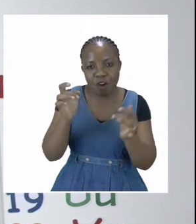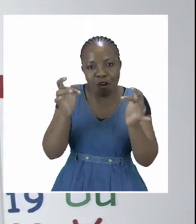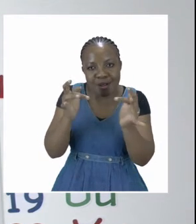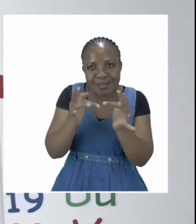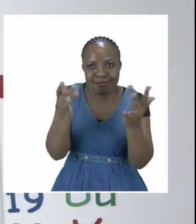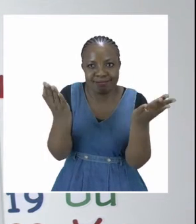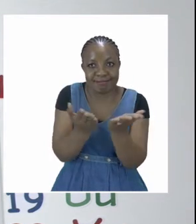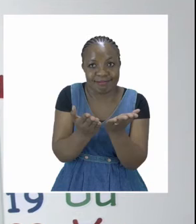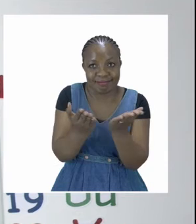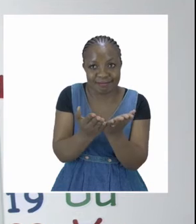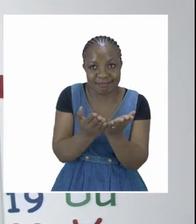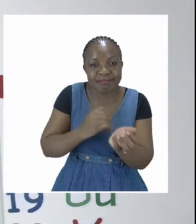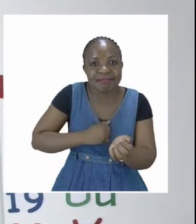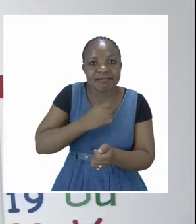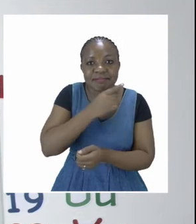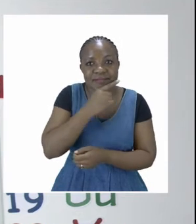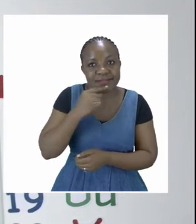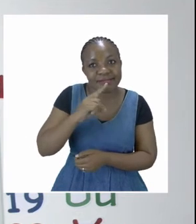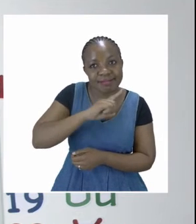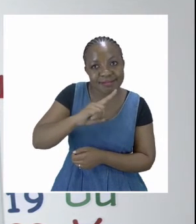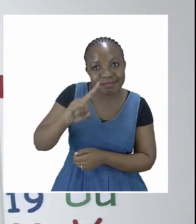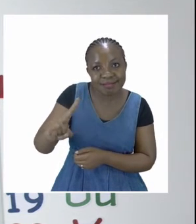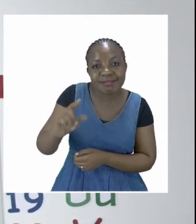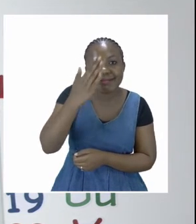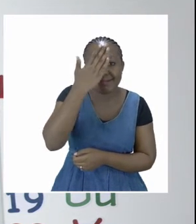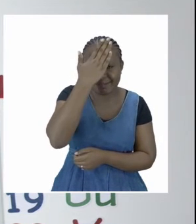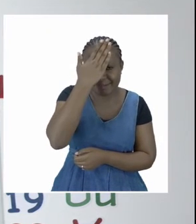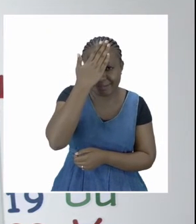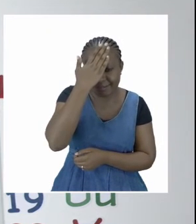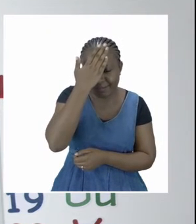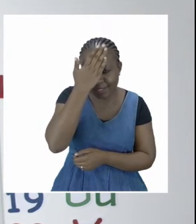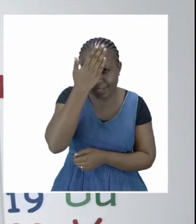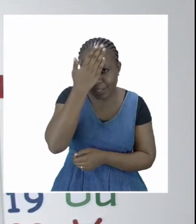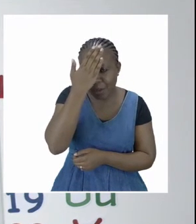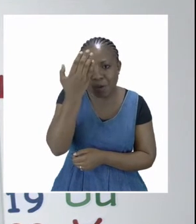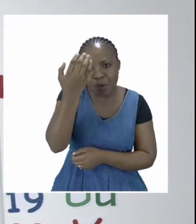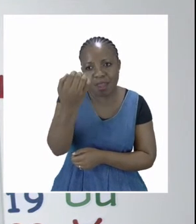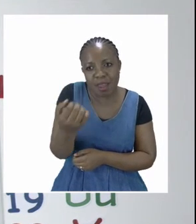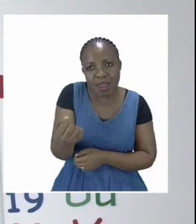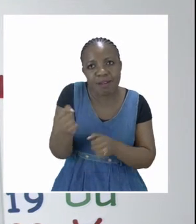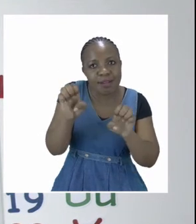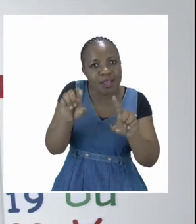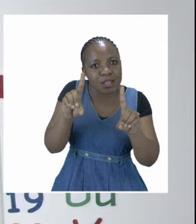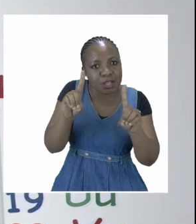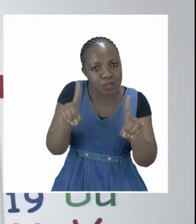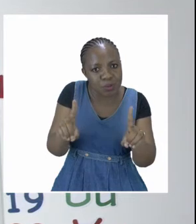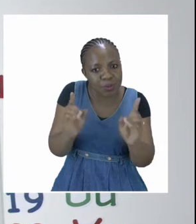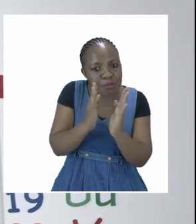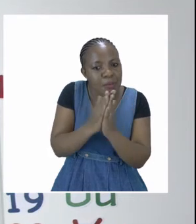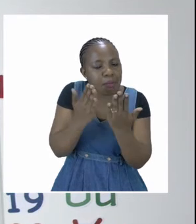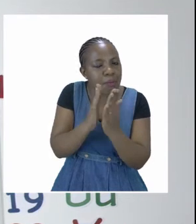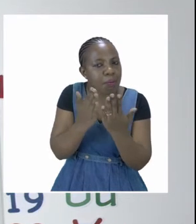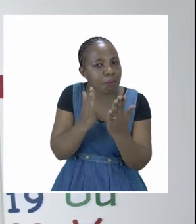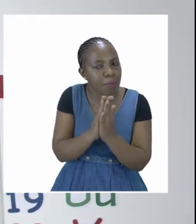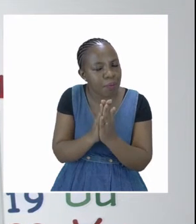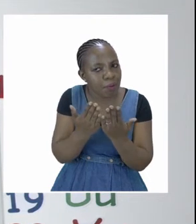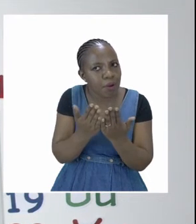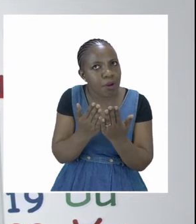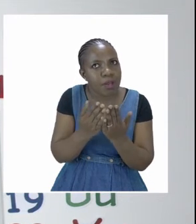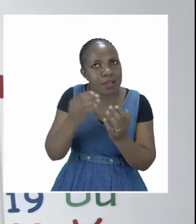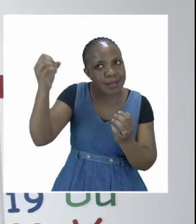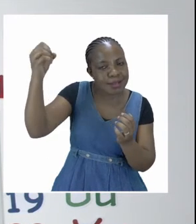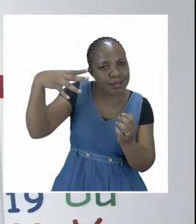But I love all your fun facts, Zacky. Friends, remember that our bodies are magical things. But that